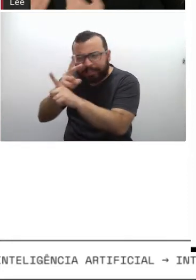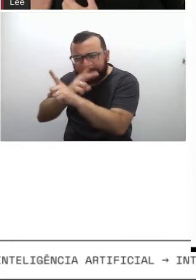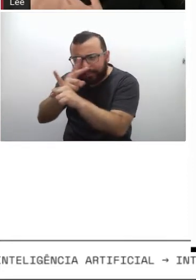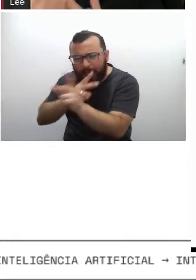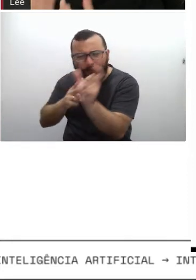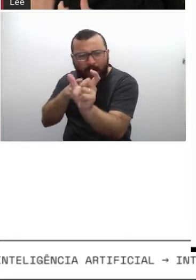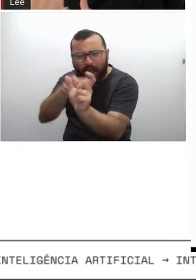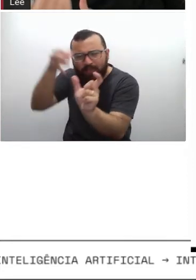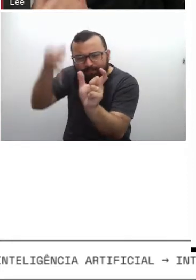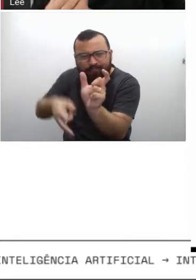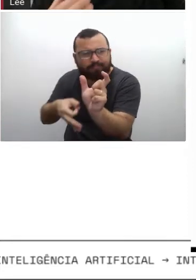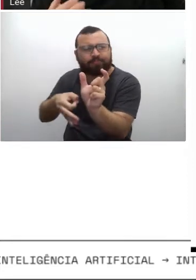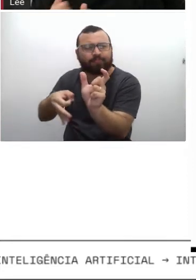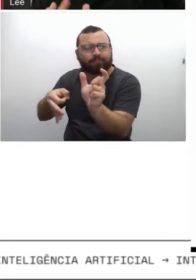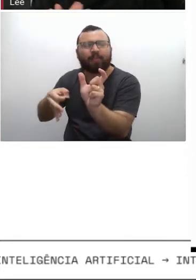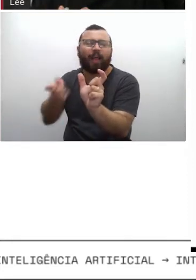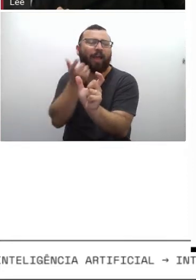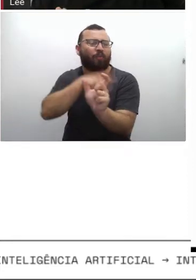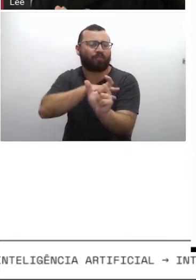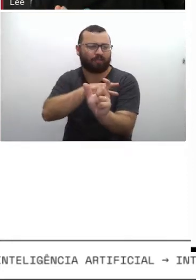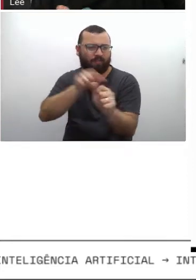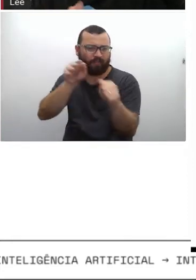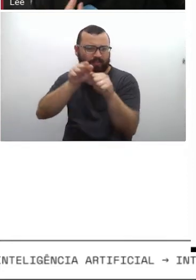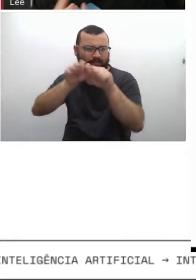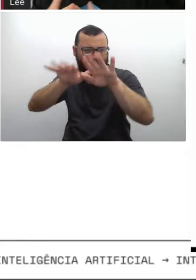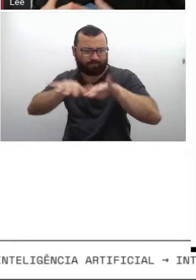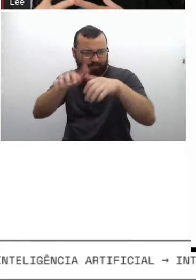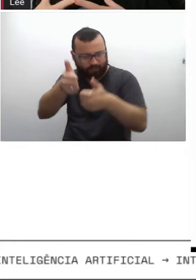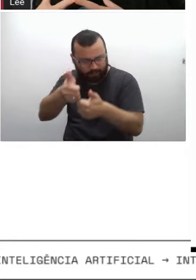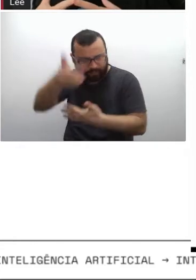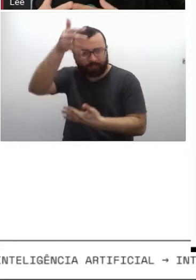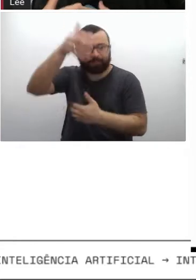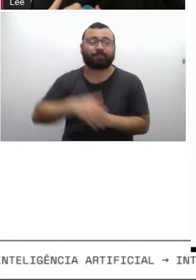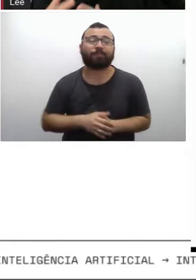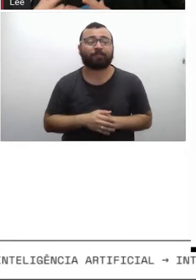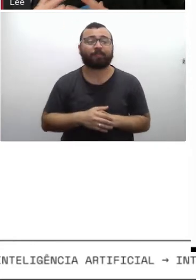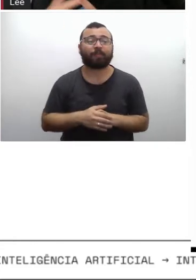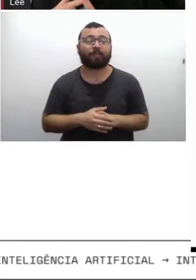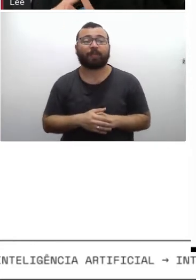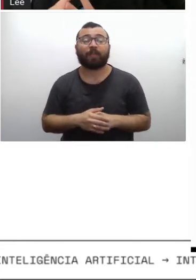way you can easily find the transcript back. And the